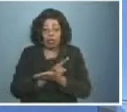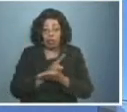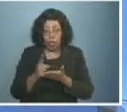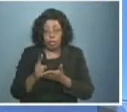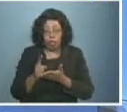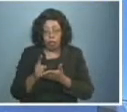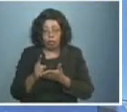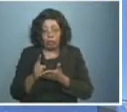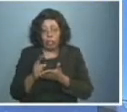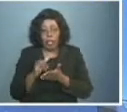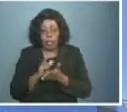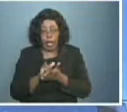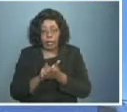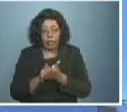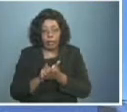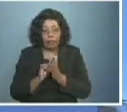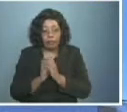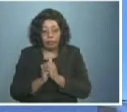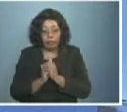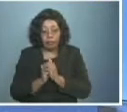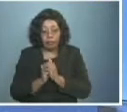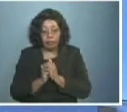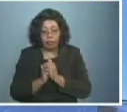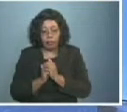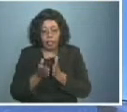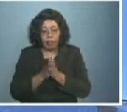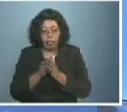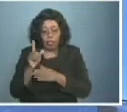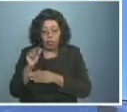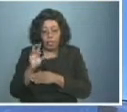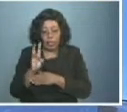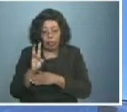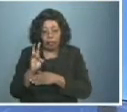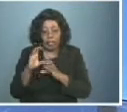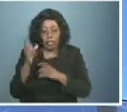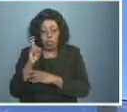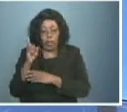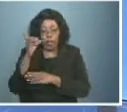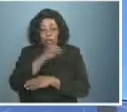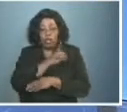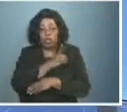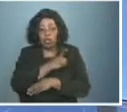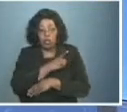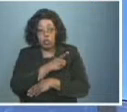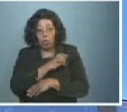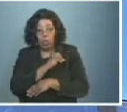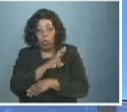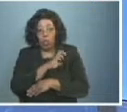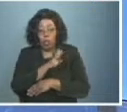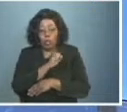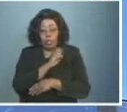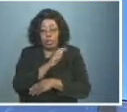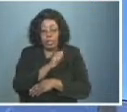nolle prosequi has been issued for the 2017 case in which Dorsett charged with extorting Ash of